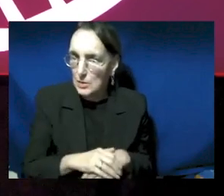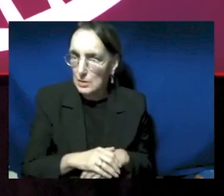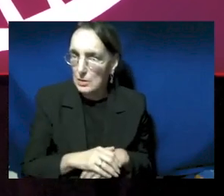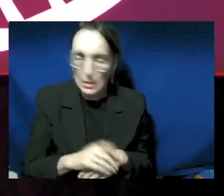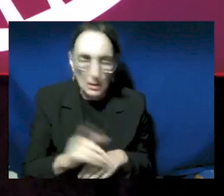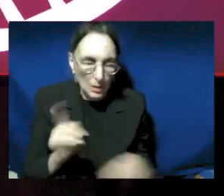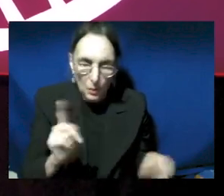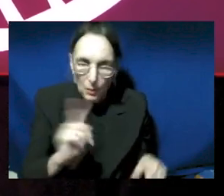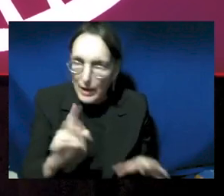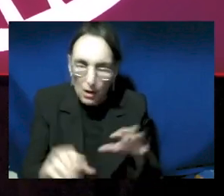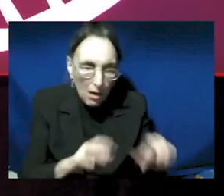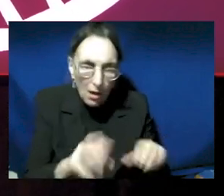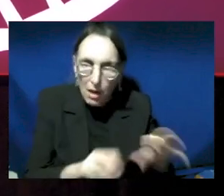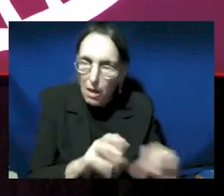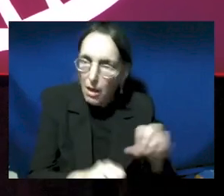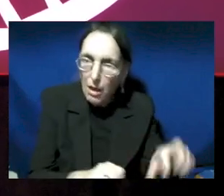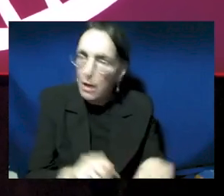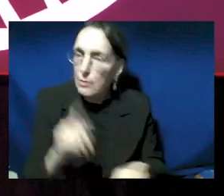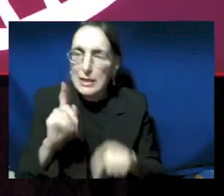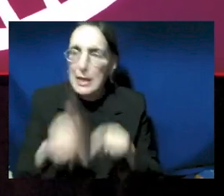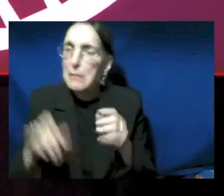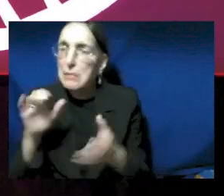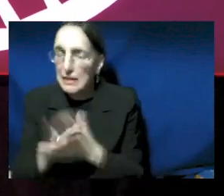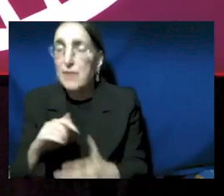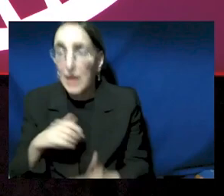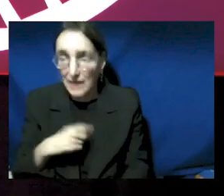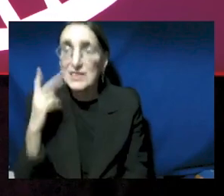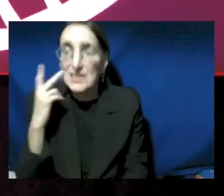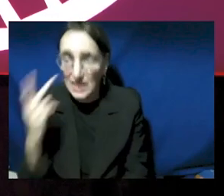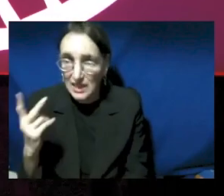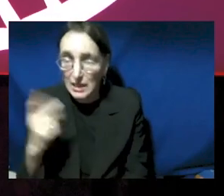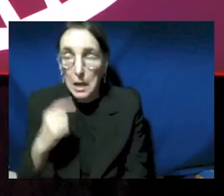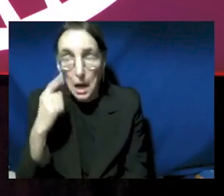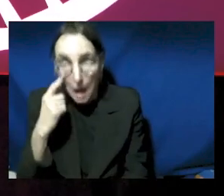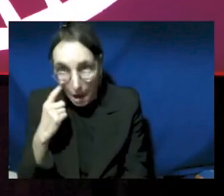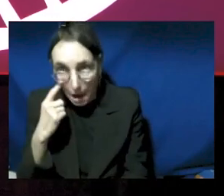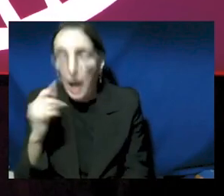don't believe it. I've seen it. I've worked in it.